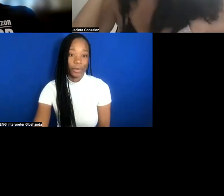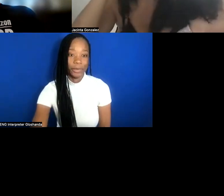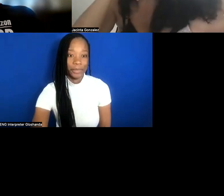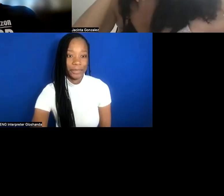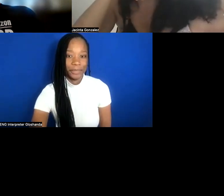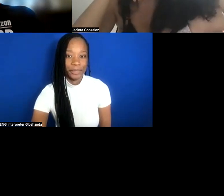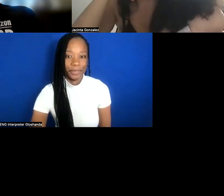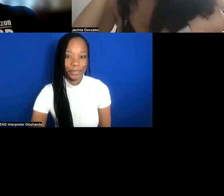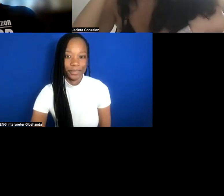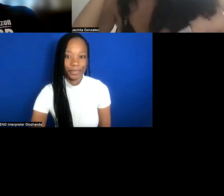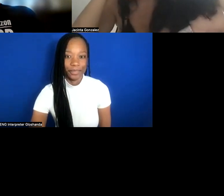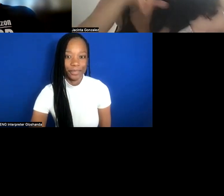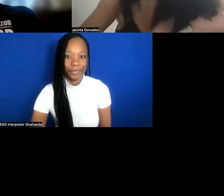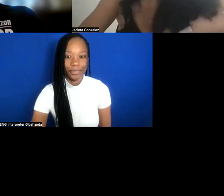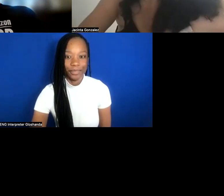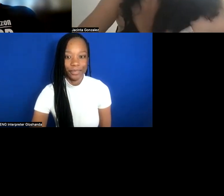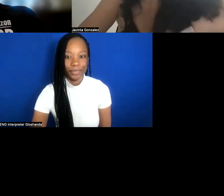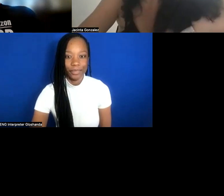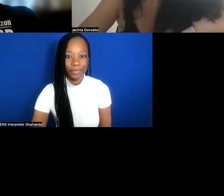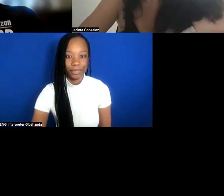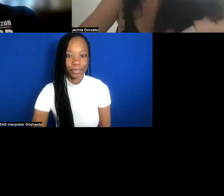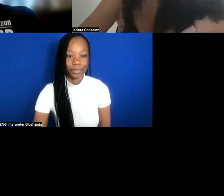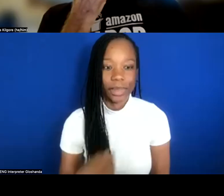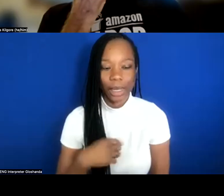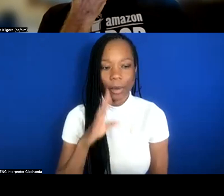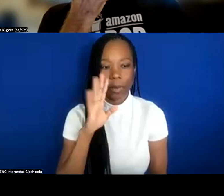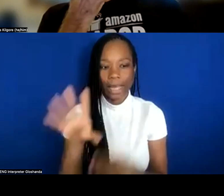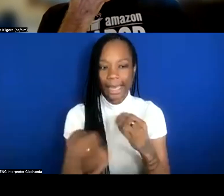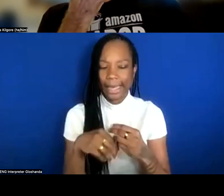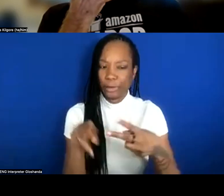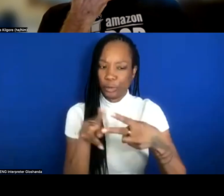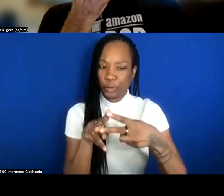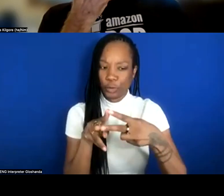The only thing I would add is on two fronts. I think one is